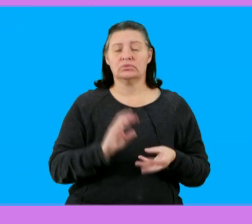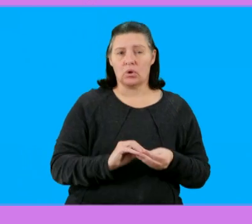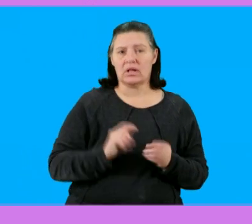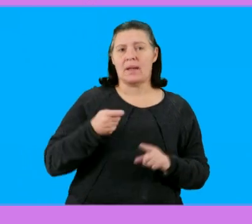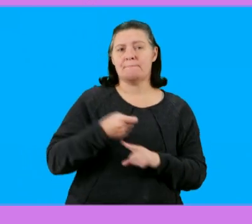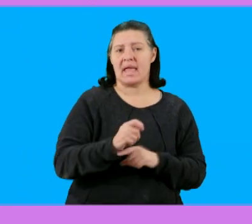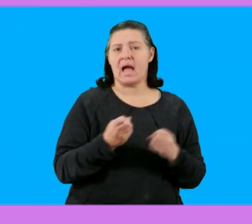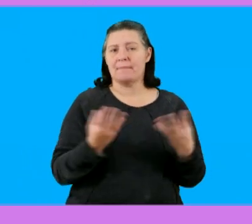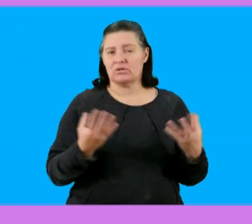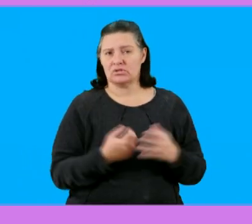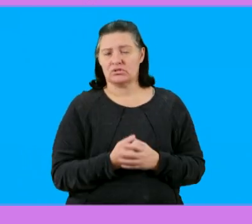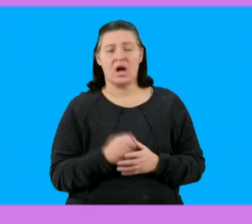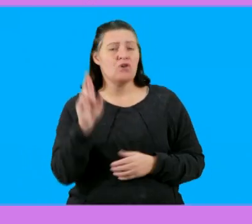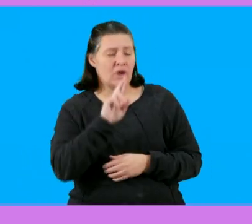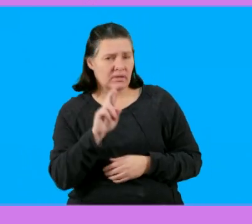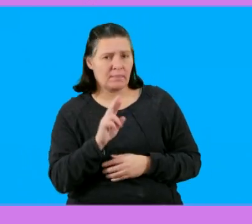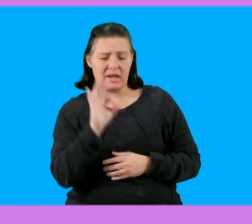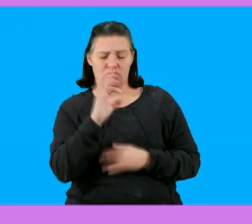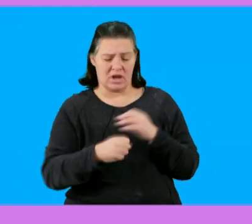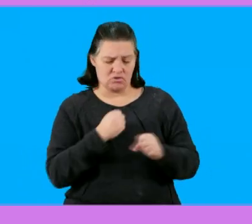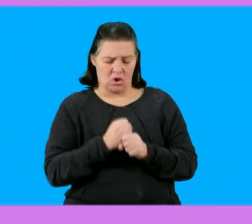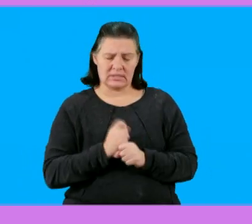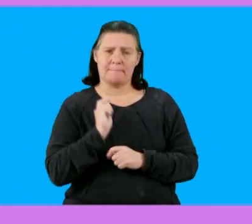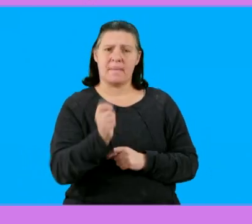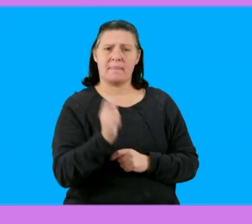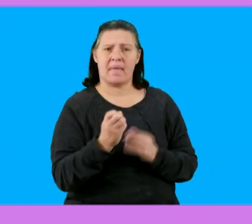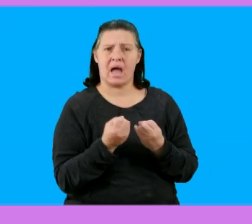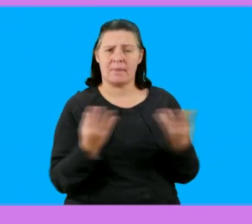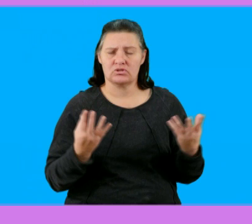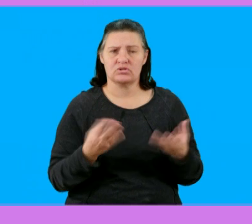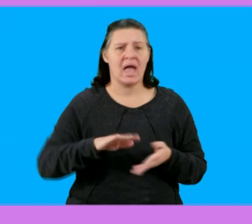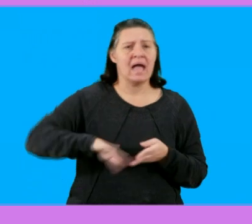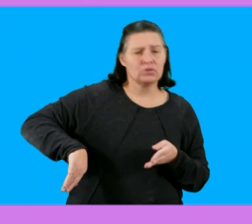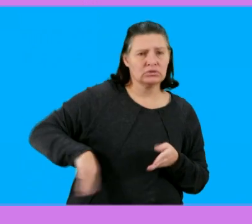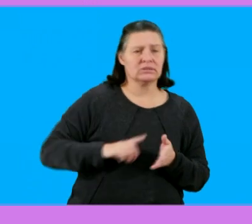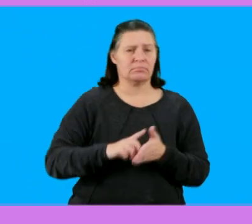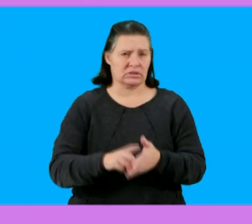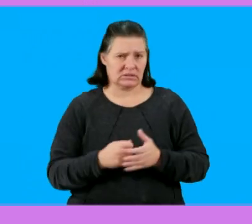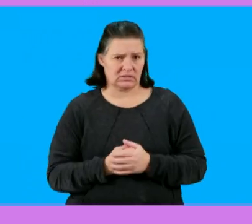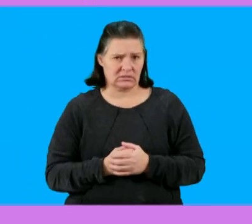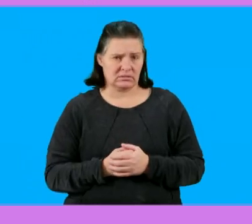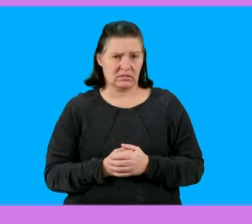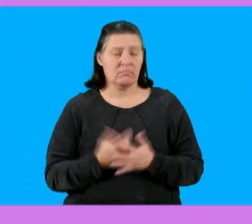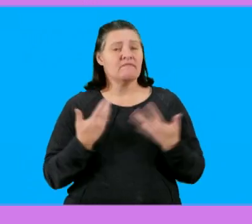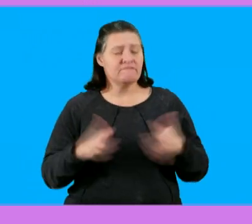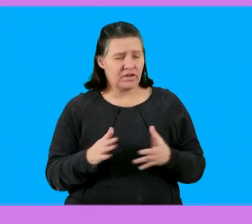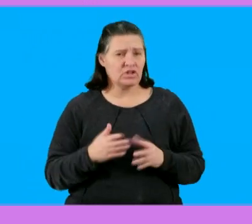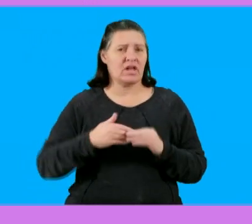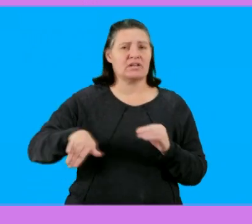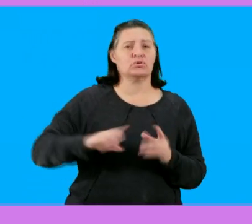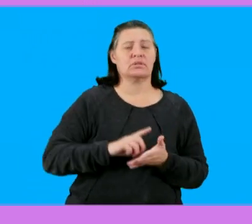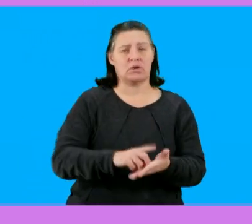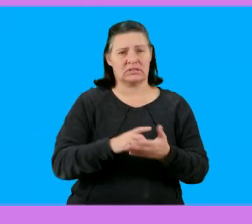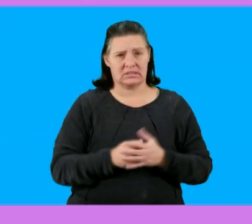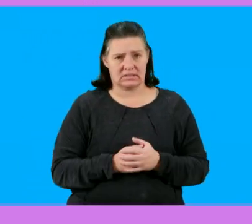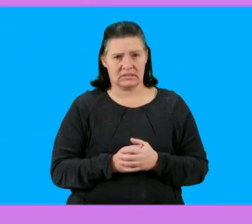total amount payable by Raymond after 3 years, excluding the deposit he already paid. Remember, we already excluded the